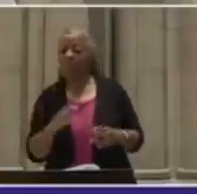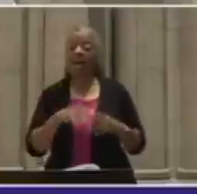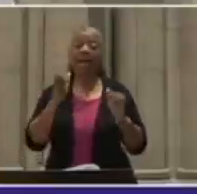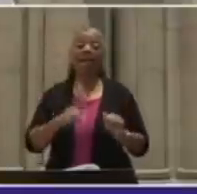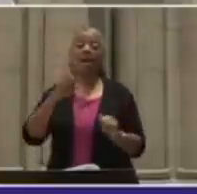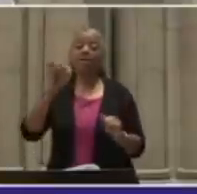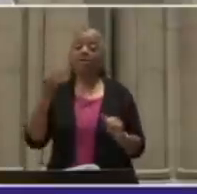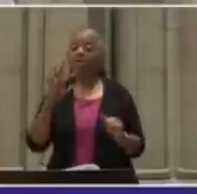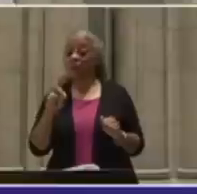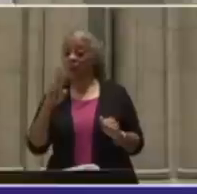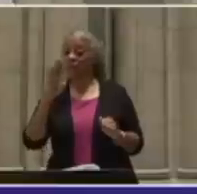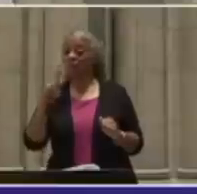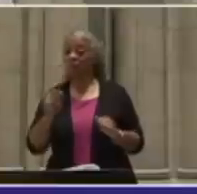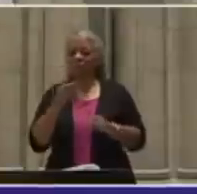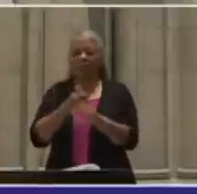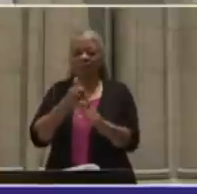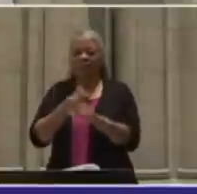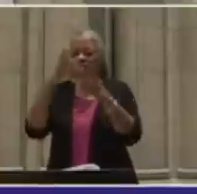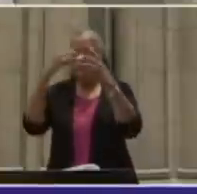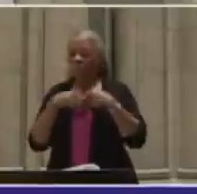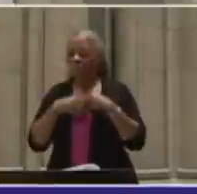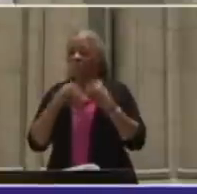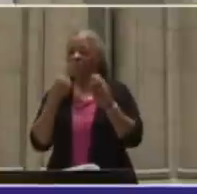Rashad Brooks falling asleep in a drive-thru.